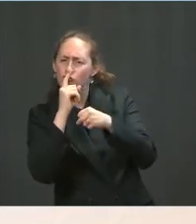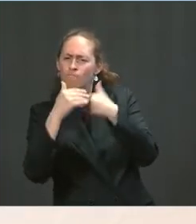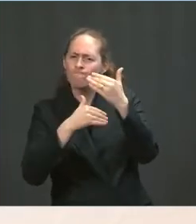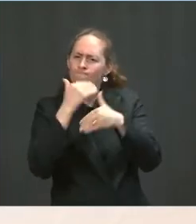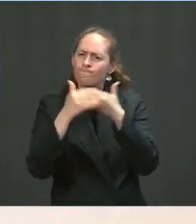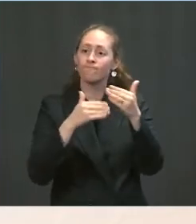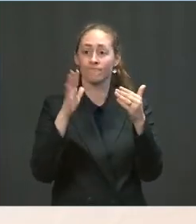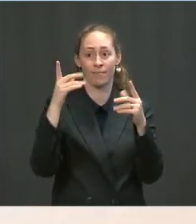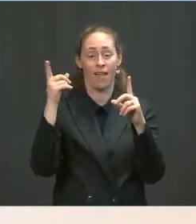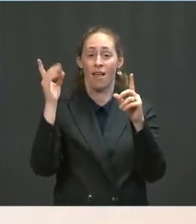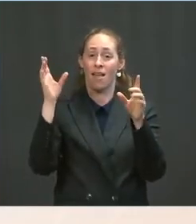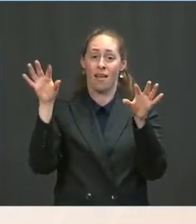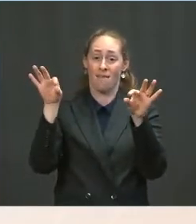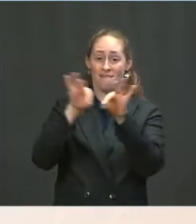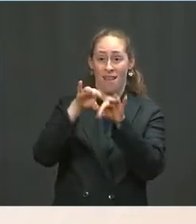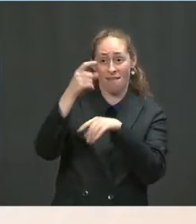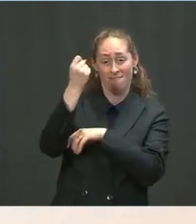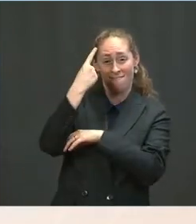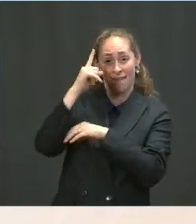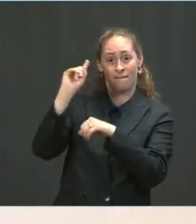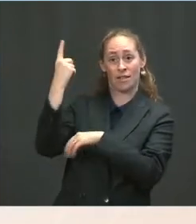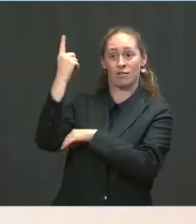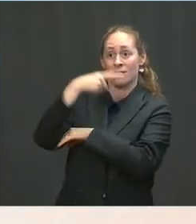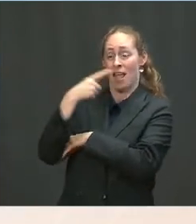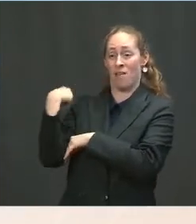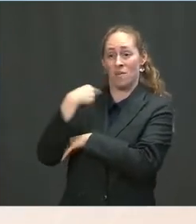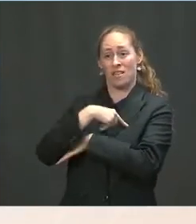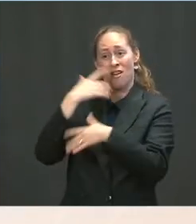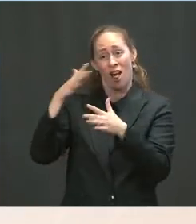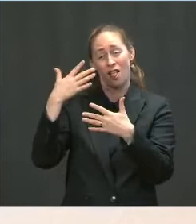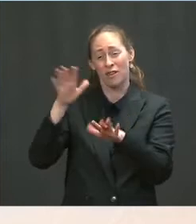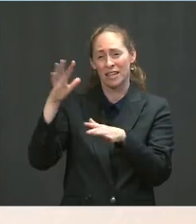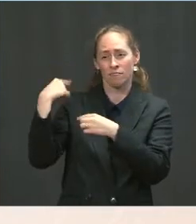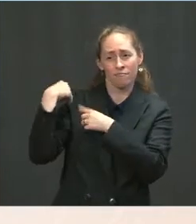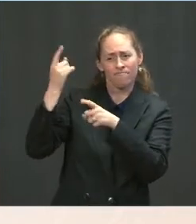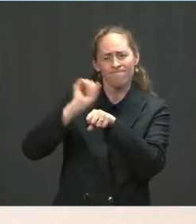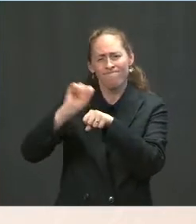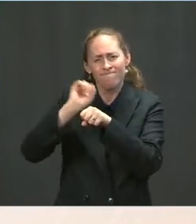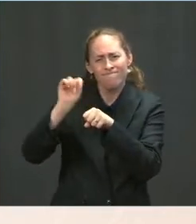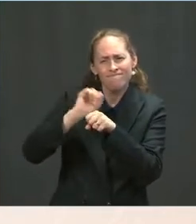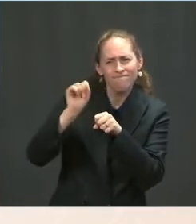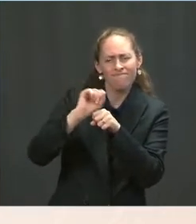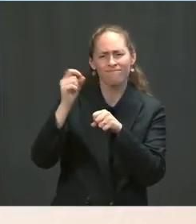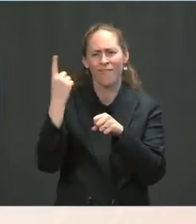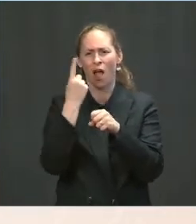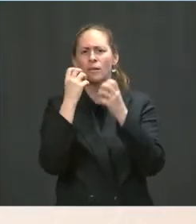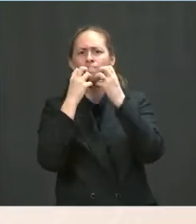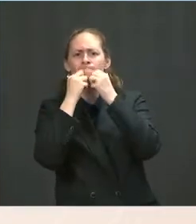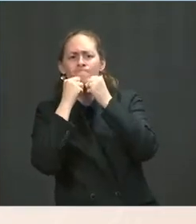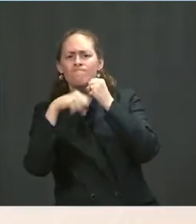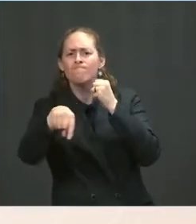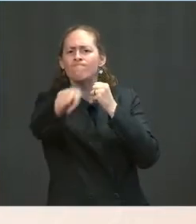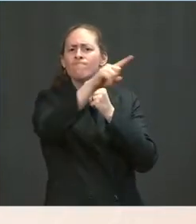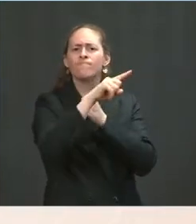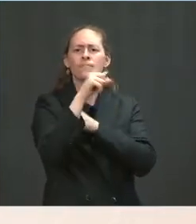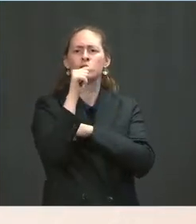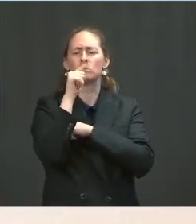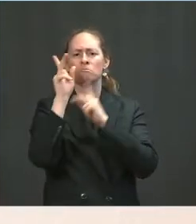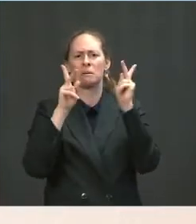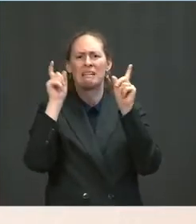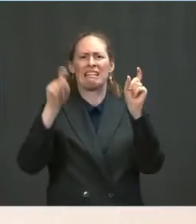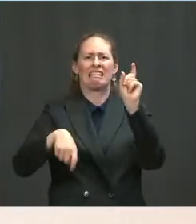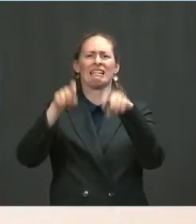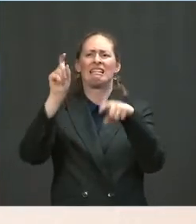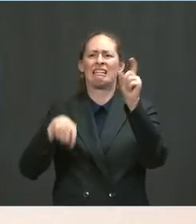administration has been working to make sure that we really take care of the most vulnerable in this country who's been affected by